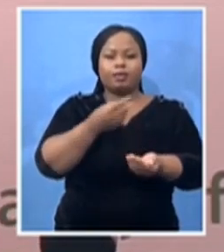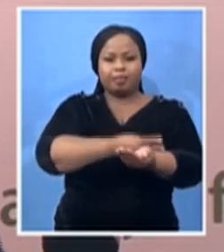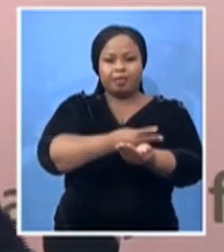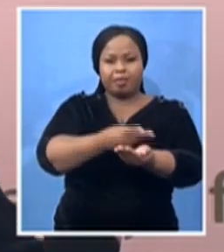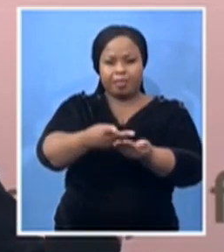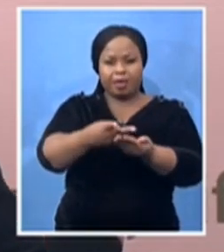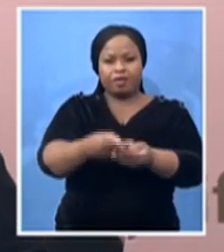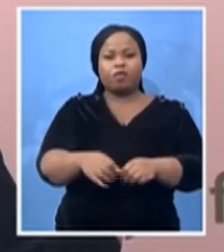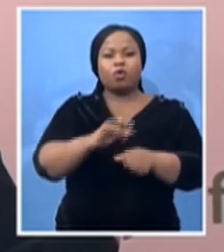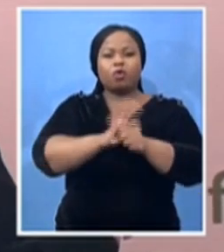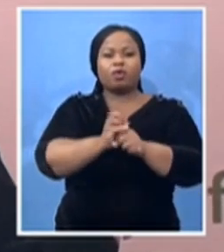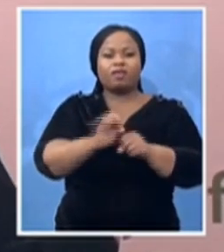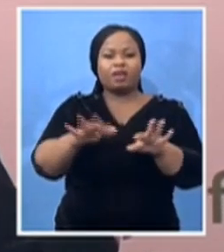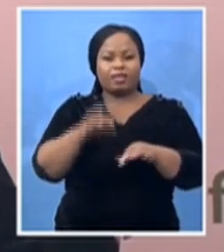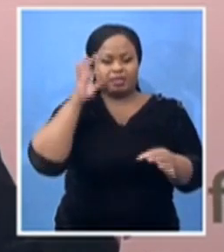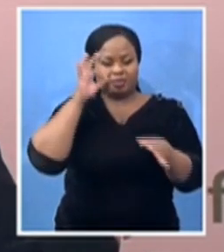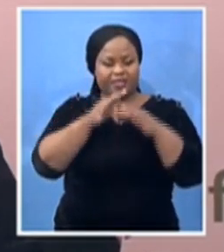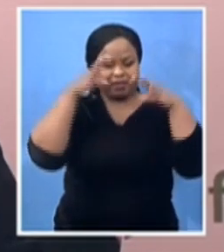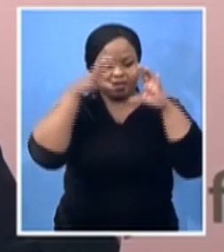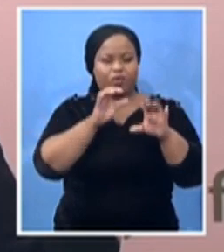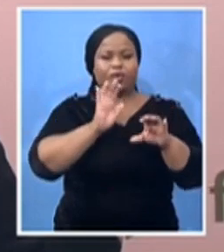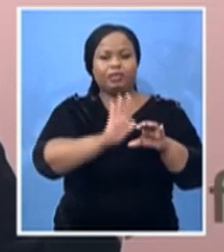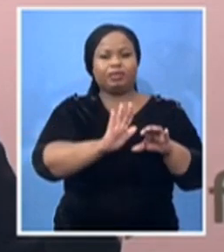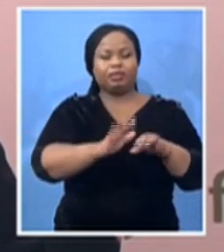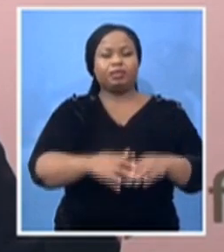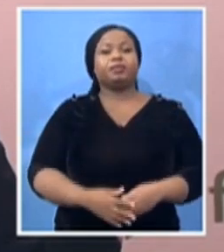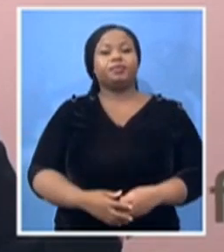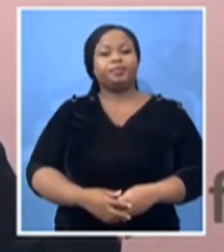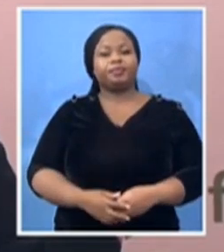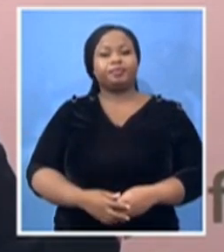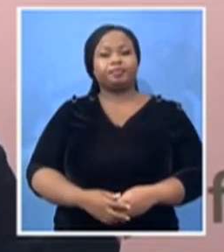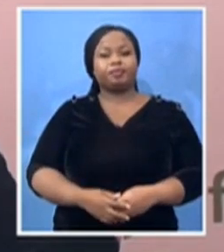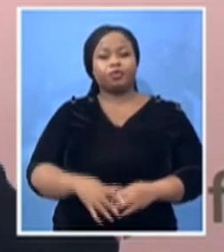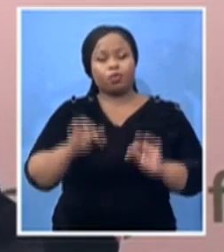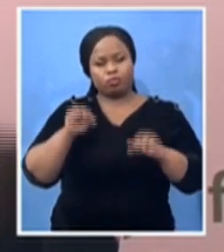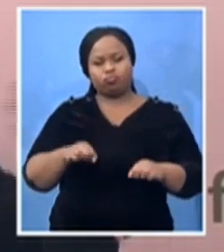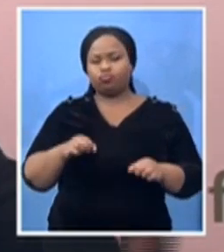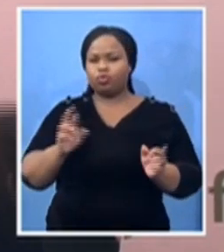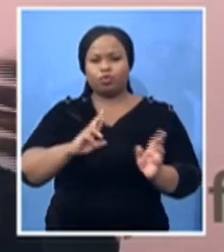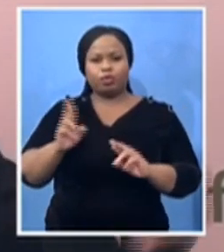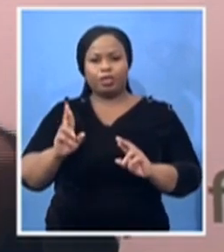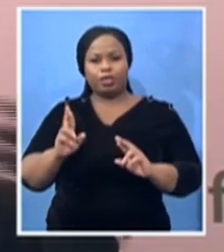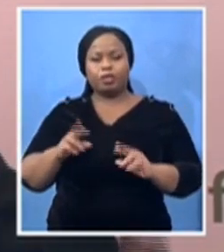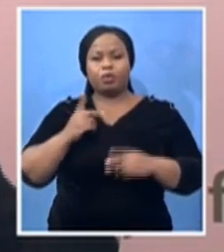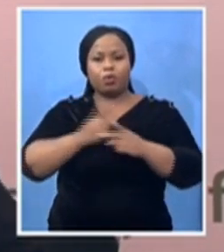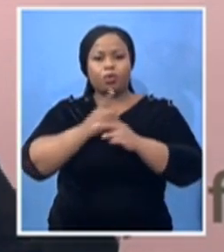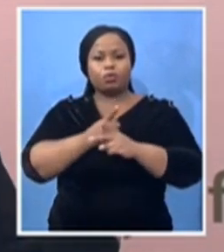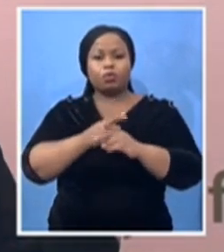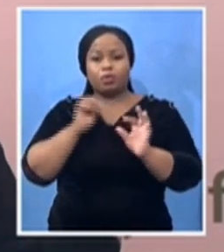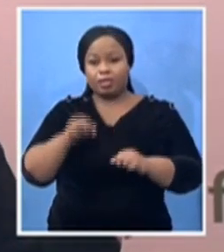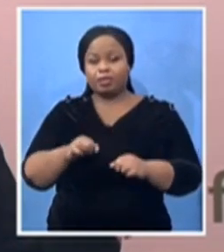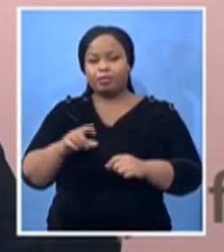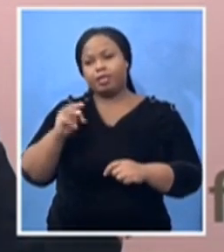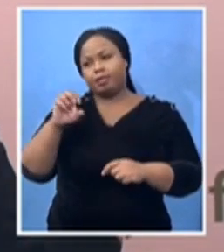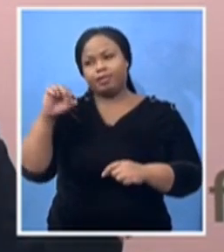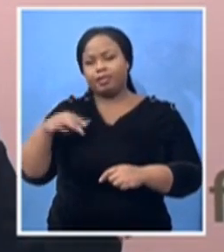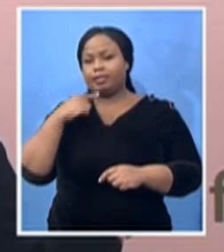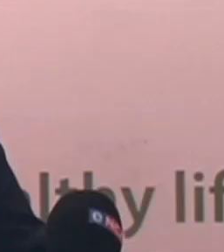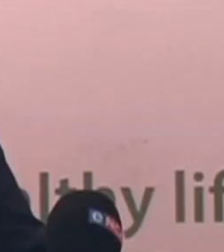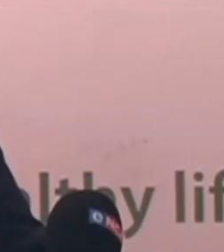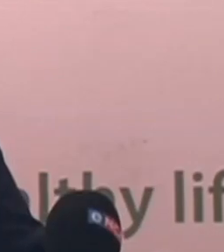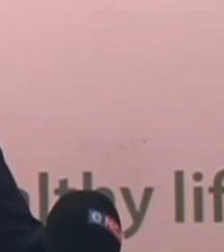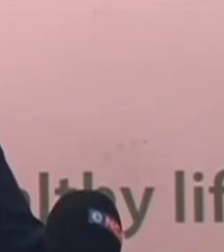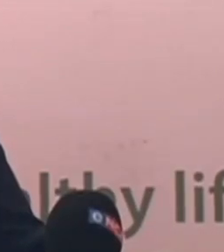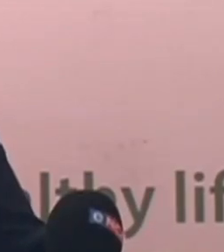sense, very much ready in that preparation. But like the MEC said, then other aspects of support are always